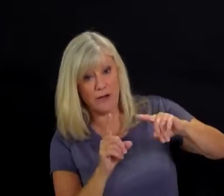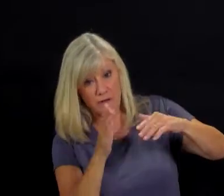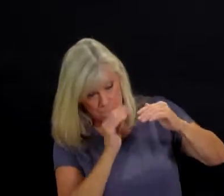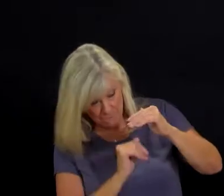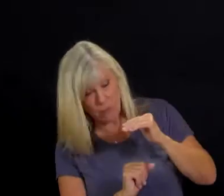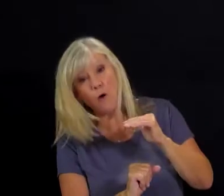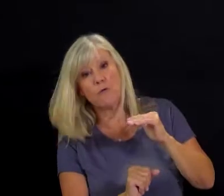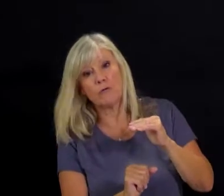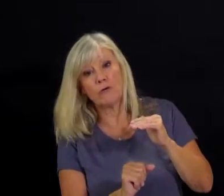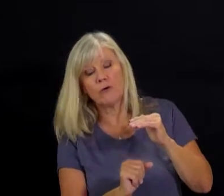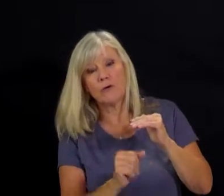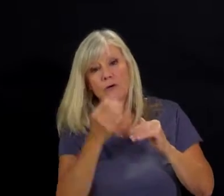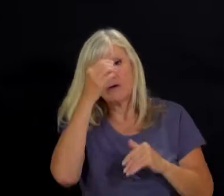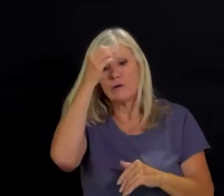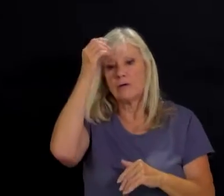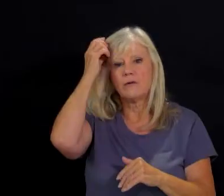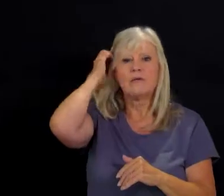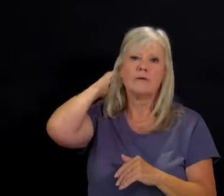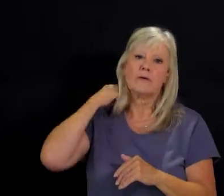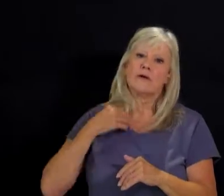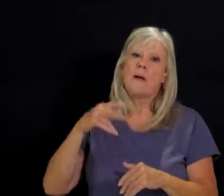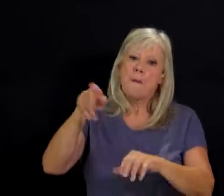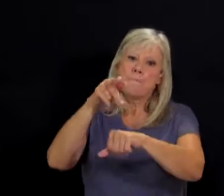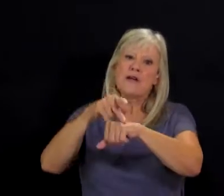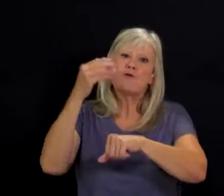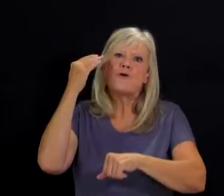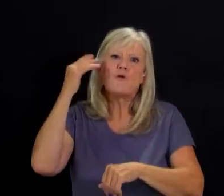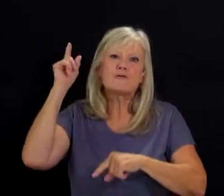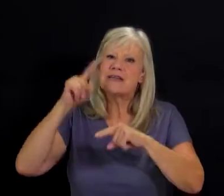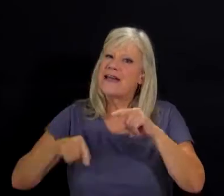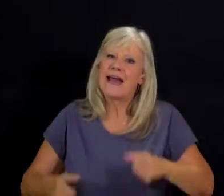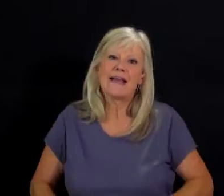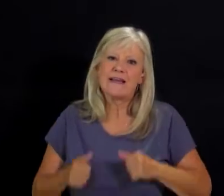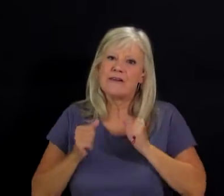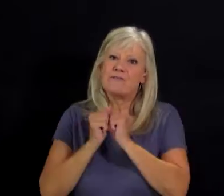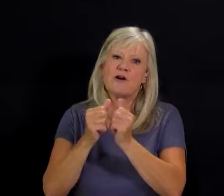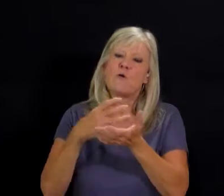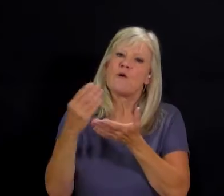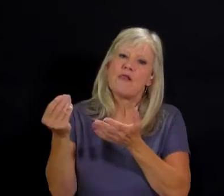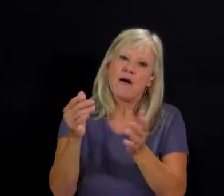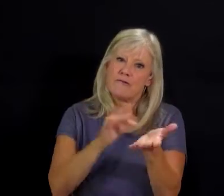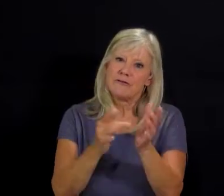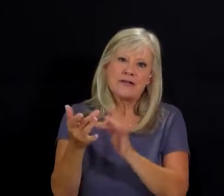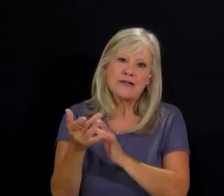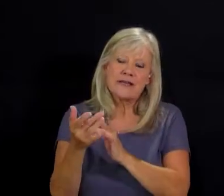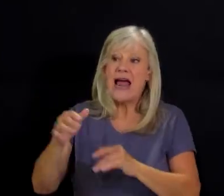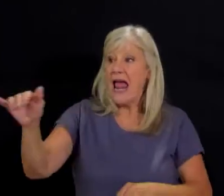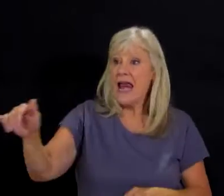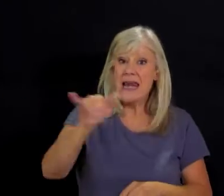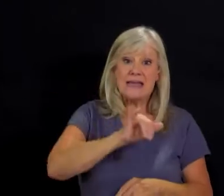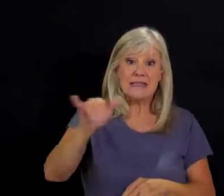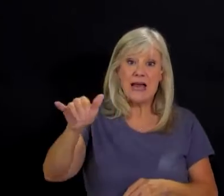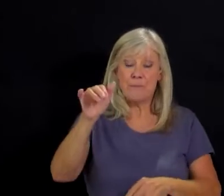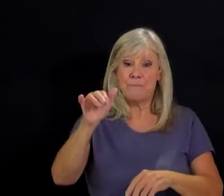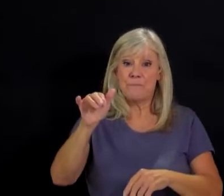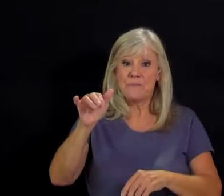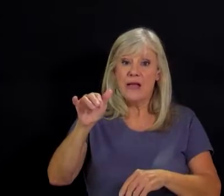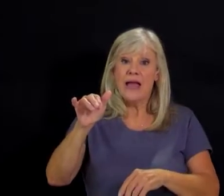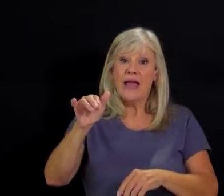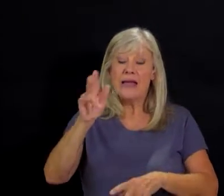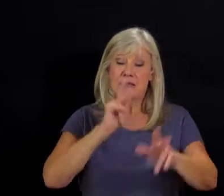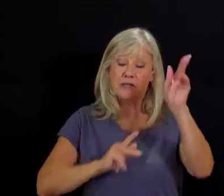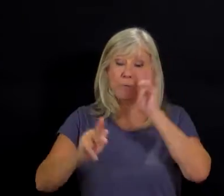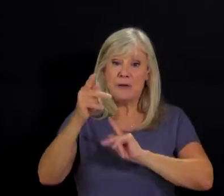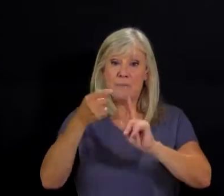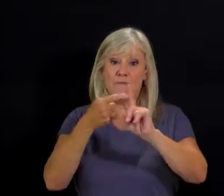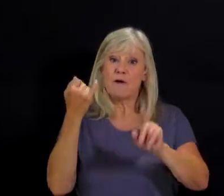he can't exist apart from Jesus. And like the people of Israel in our reading from the book of Joshua,